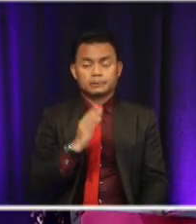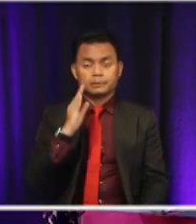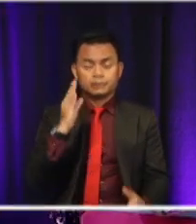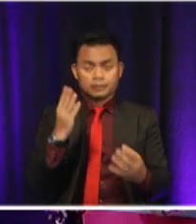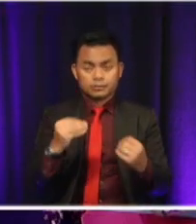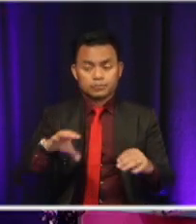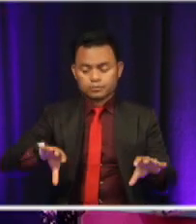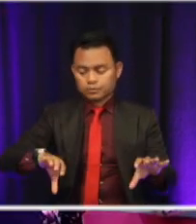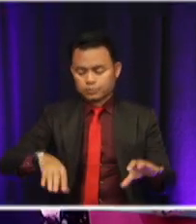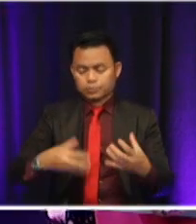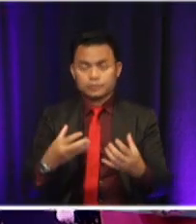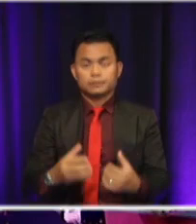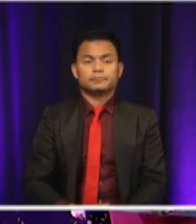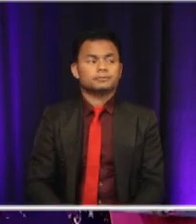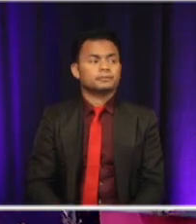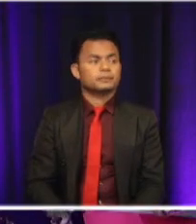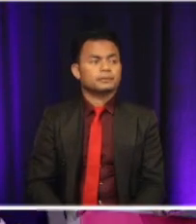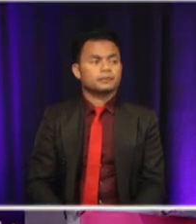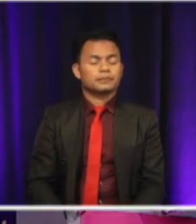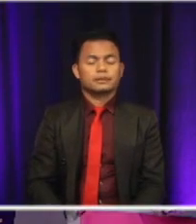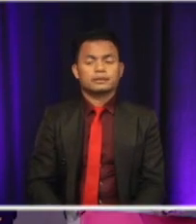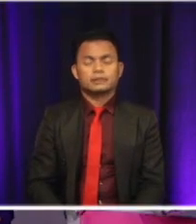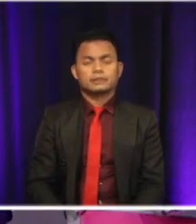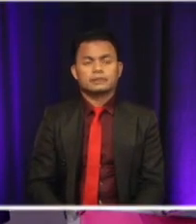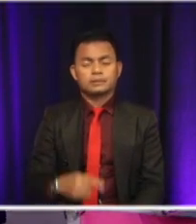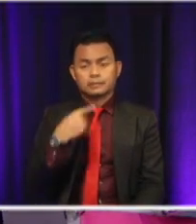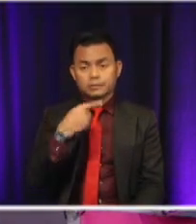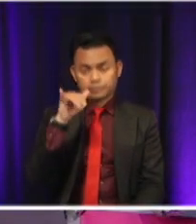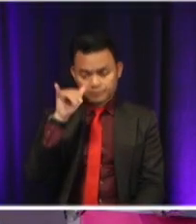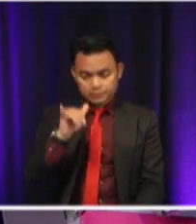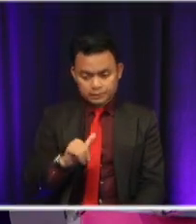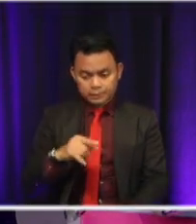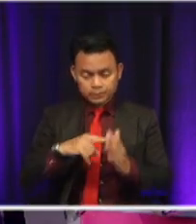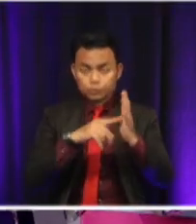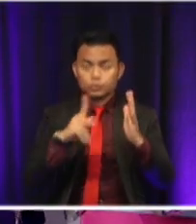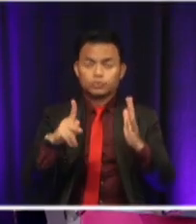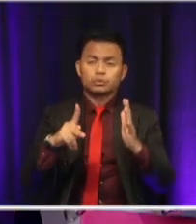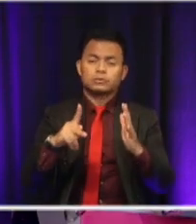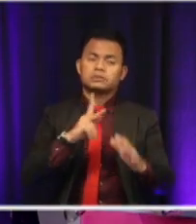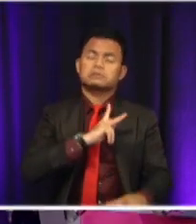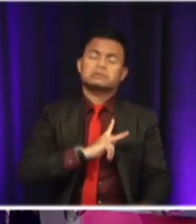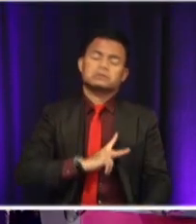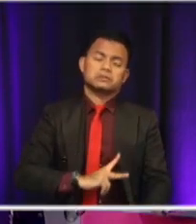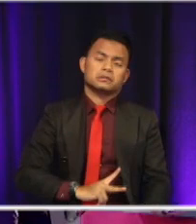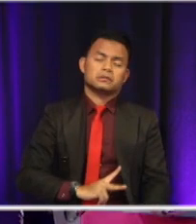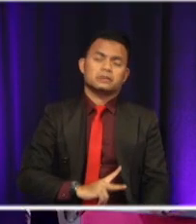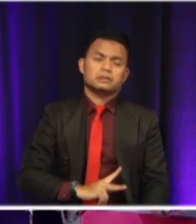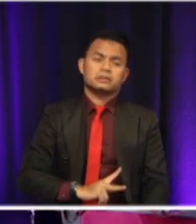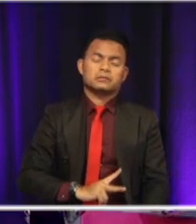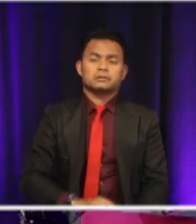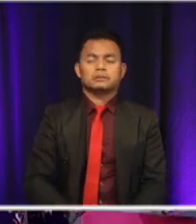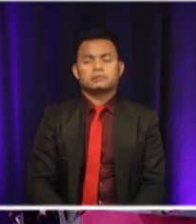mercy. Who shows mercy in this play? Who does not show mercy in this